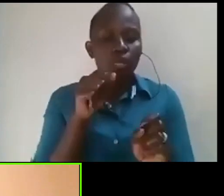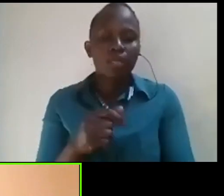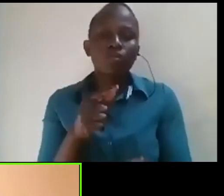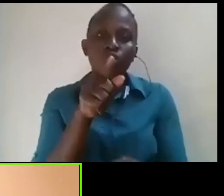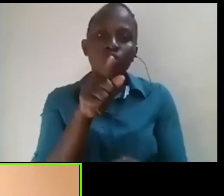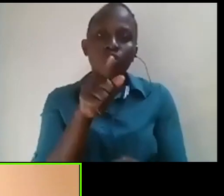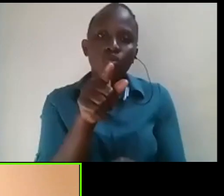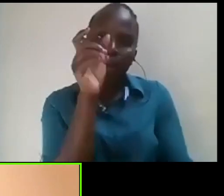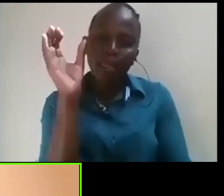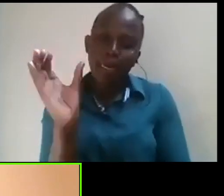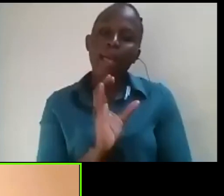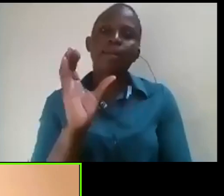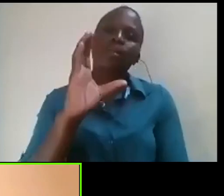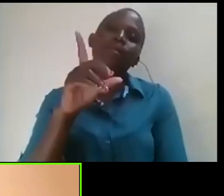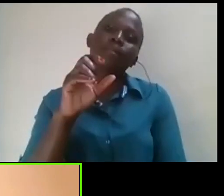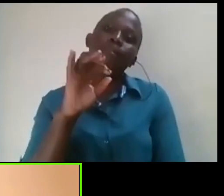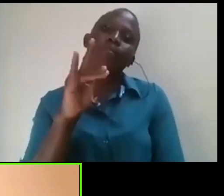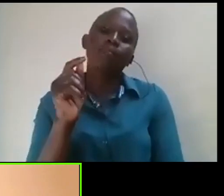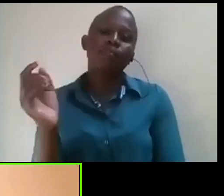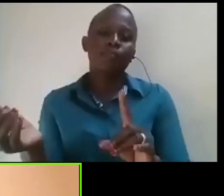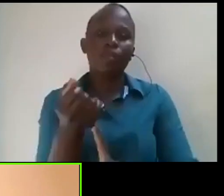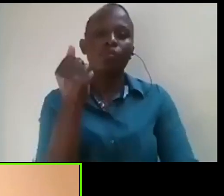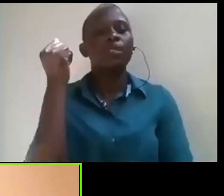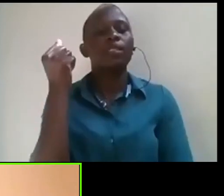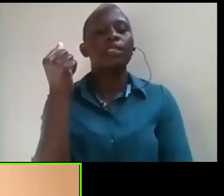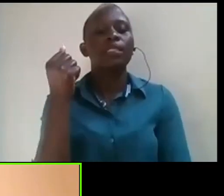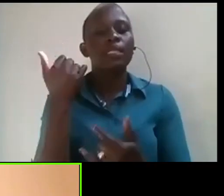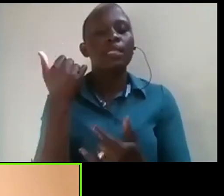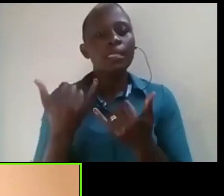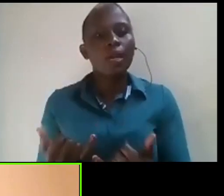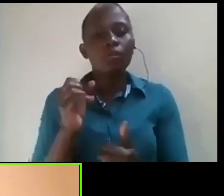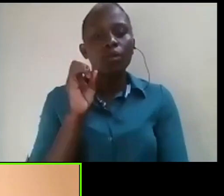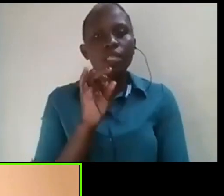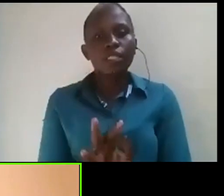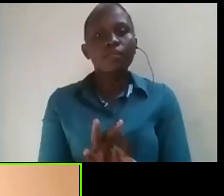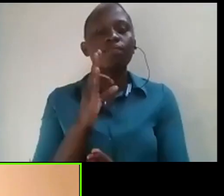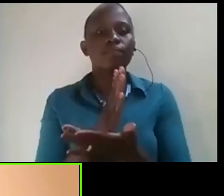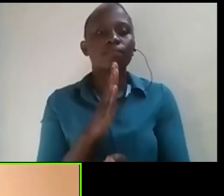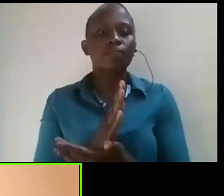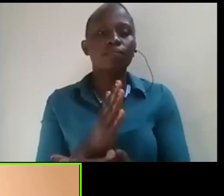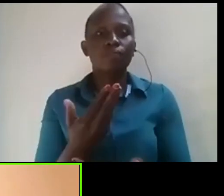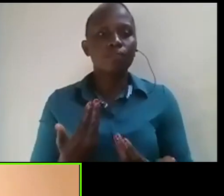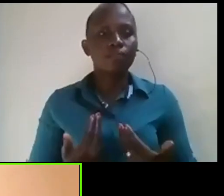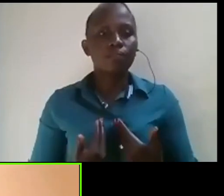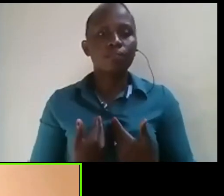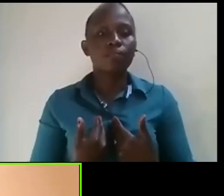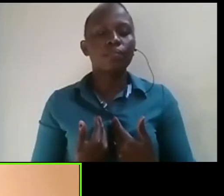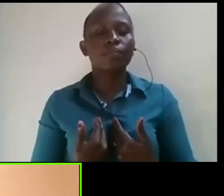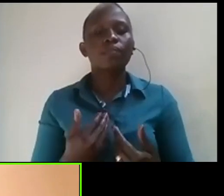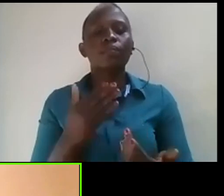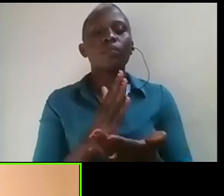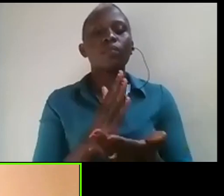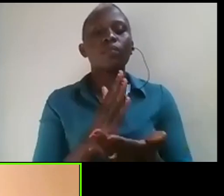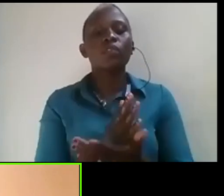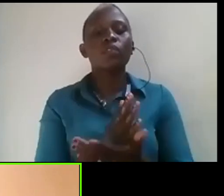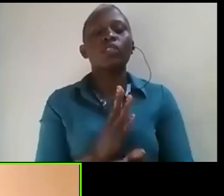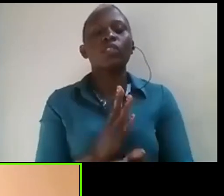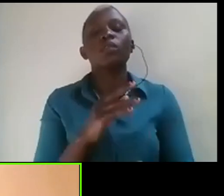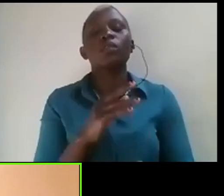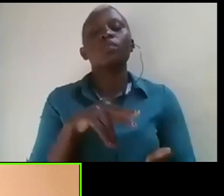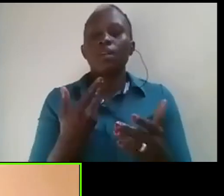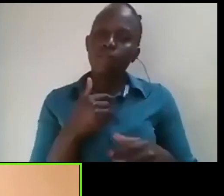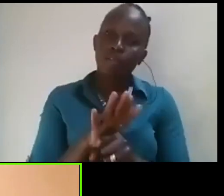it. But if it's just implied, then it does not hold a lot of water.